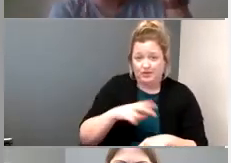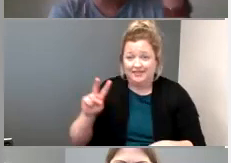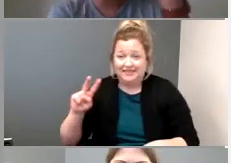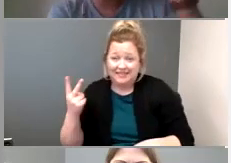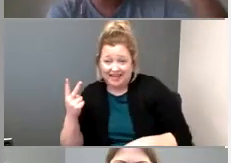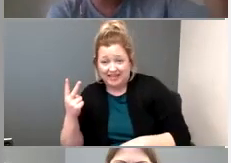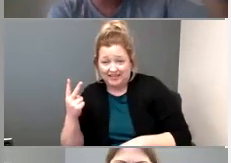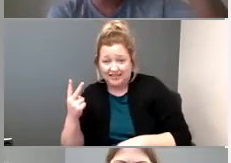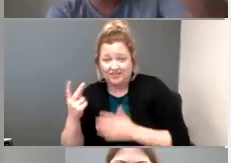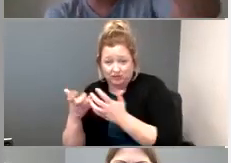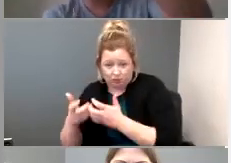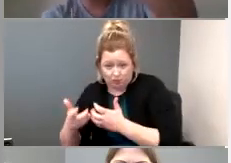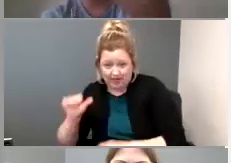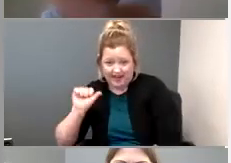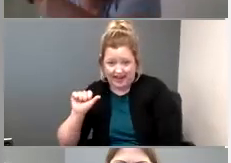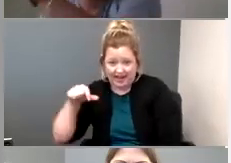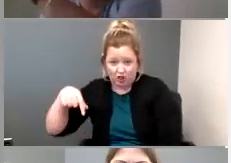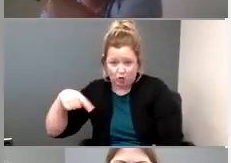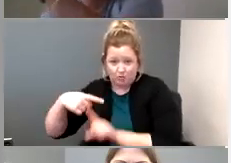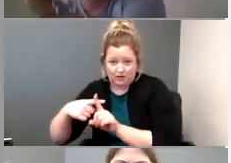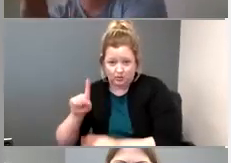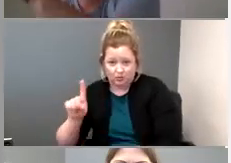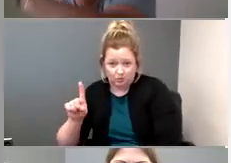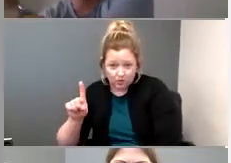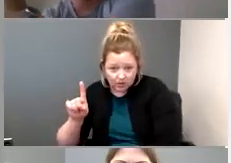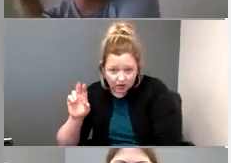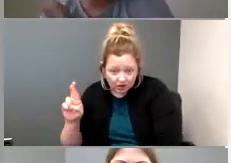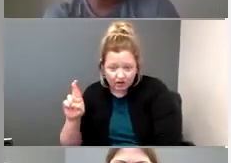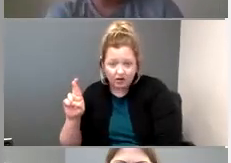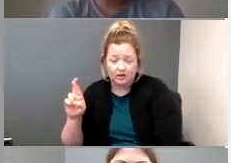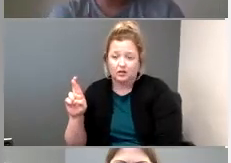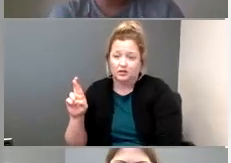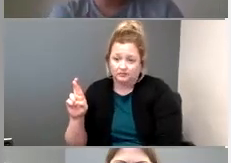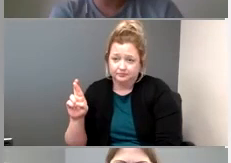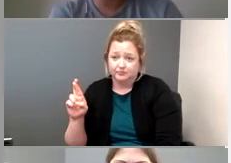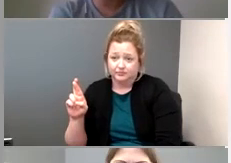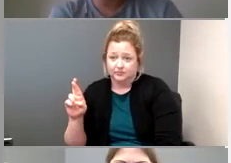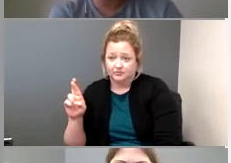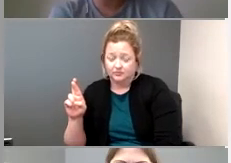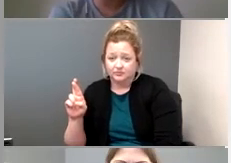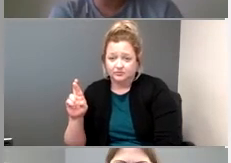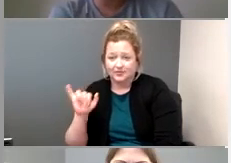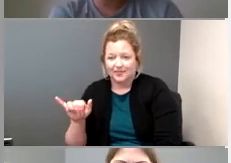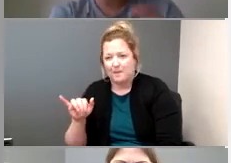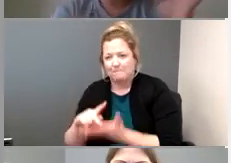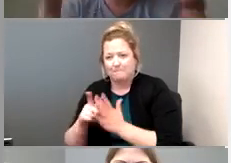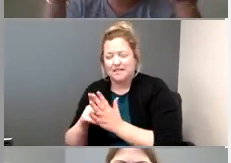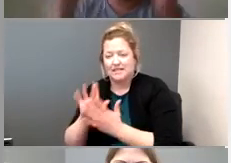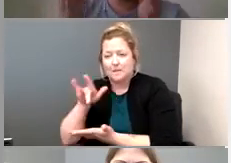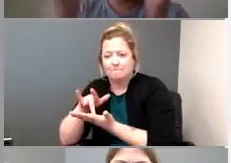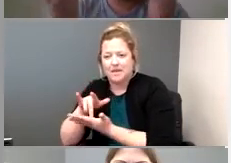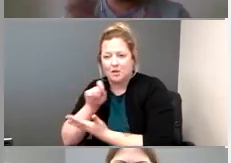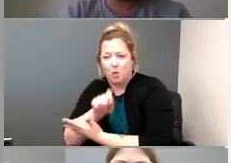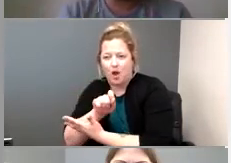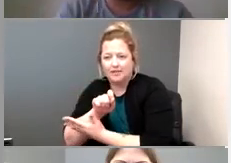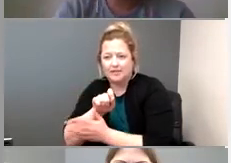plus 1R, that is A midpoint to end, and then basically you need to merge all of them together into